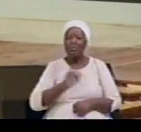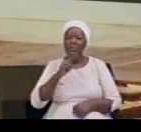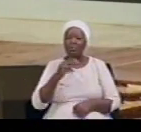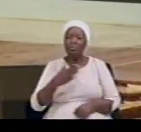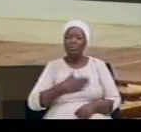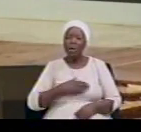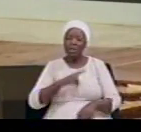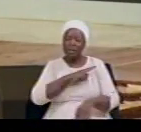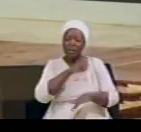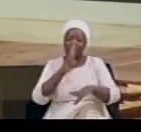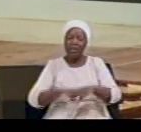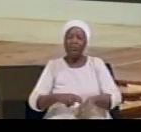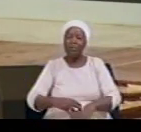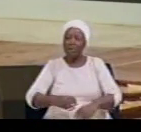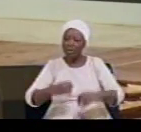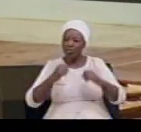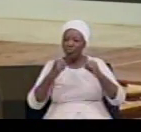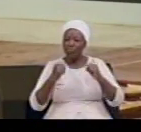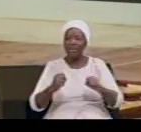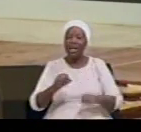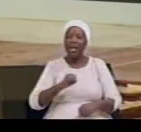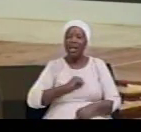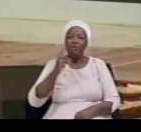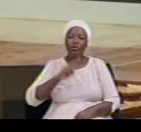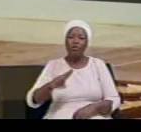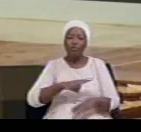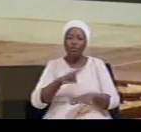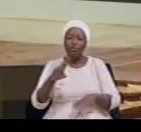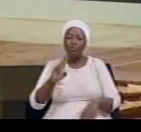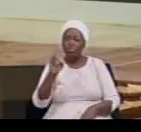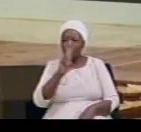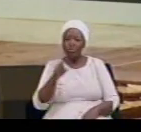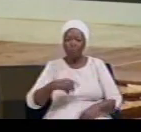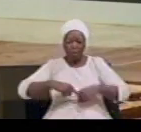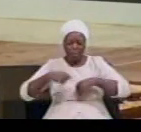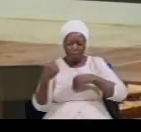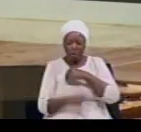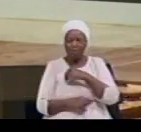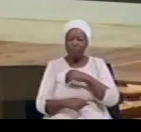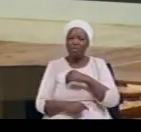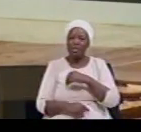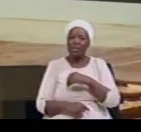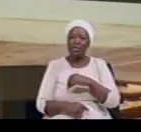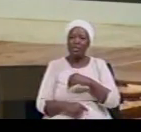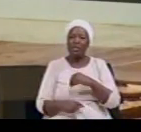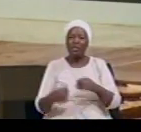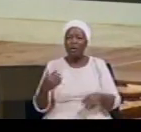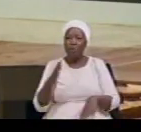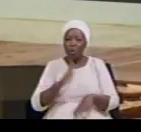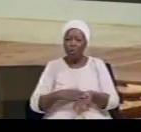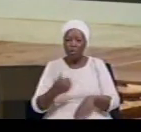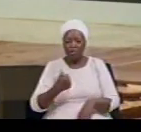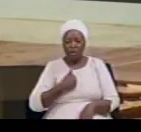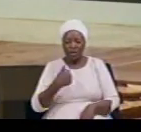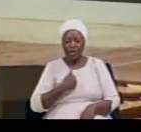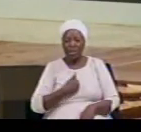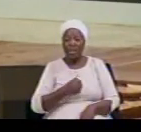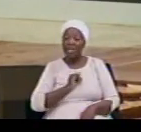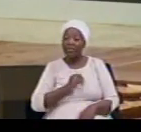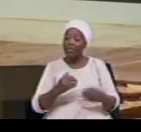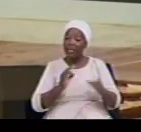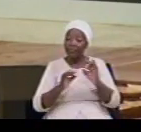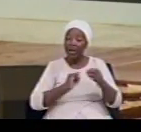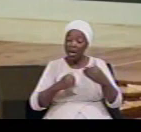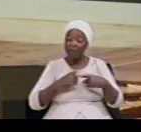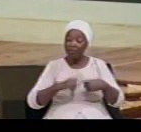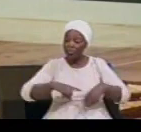strength. I use punishment. I even do penance If I need to punish myself, I will